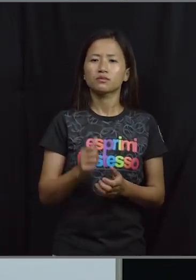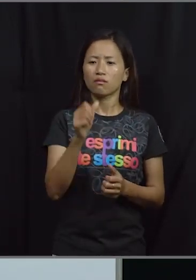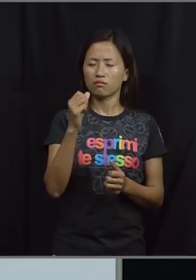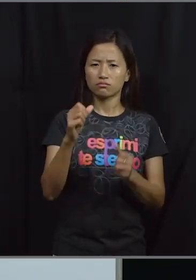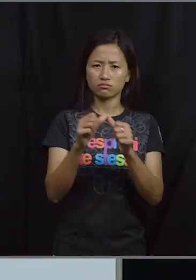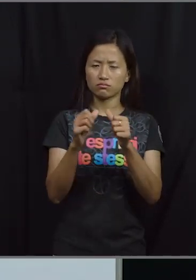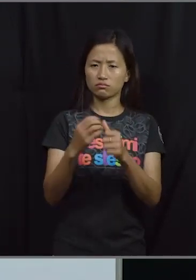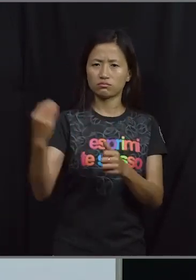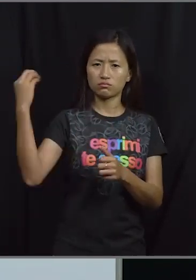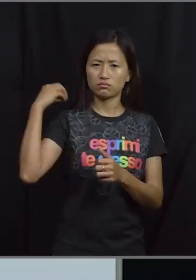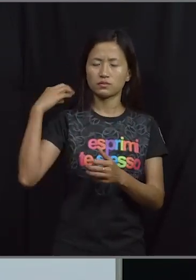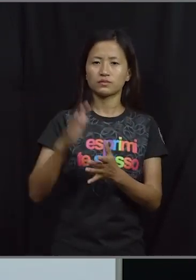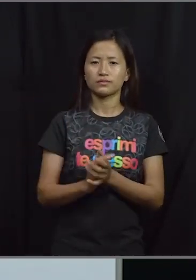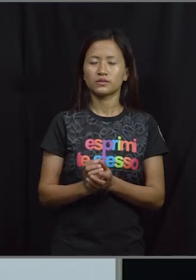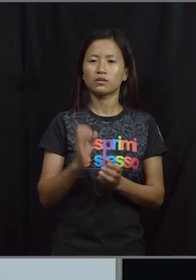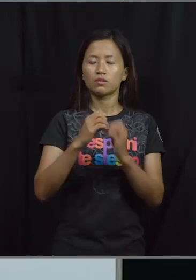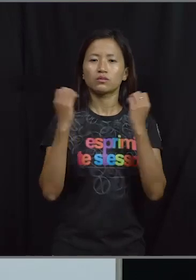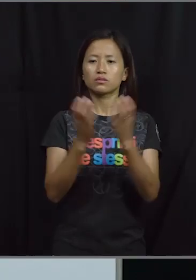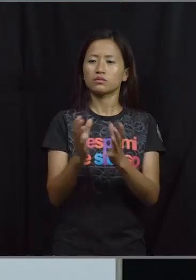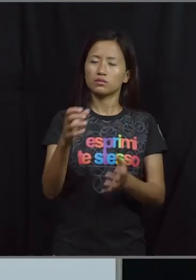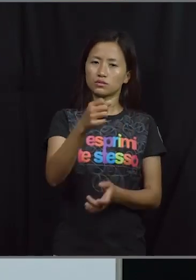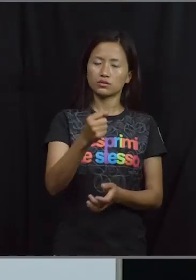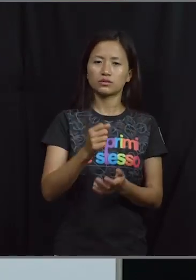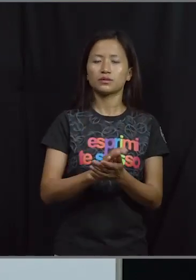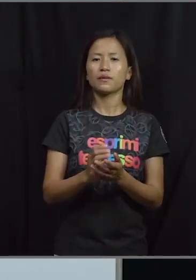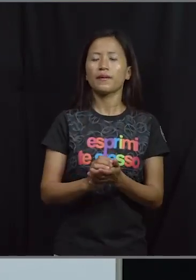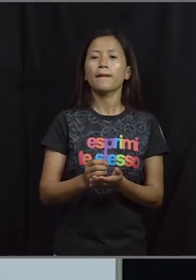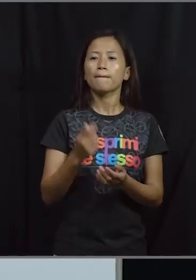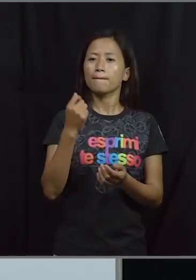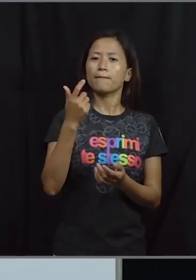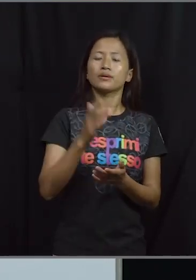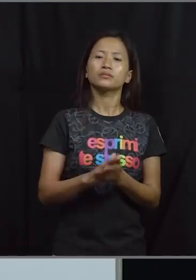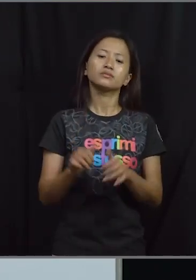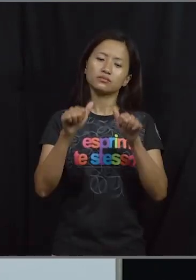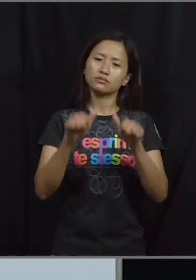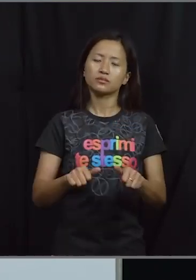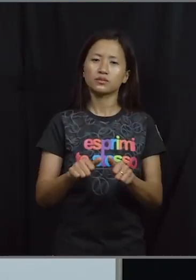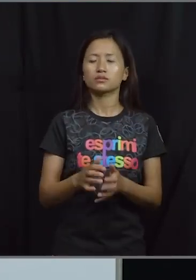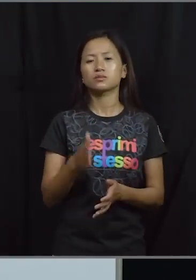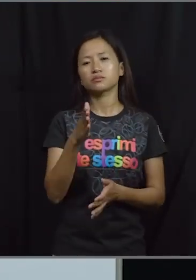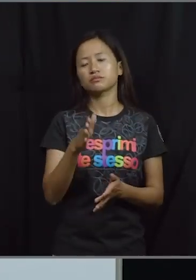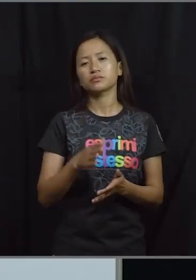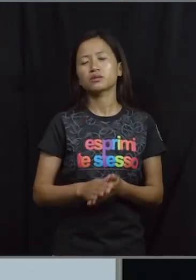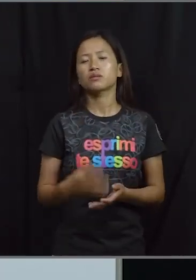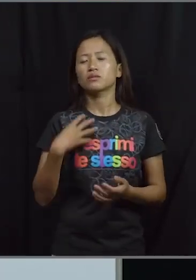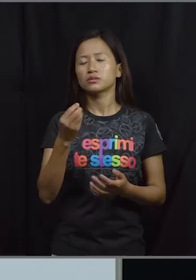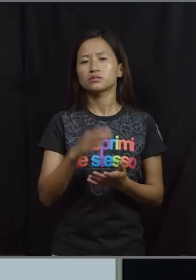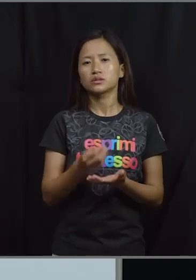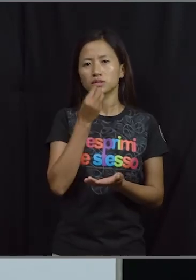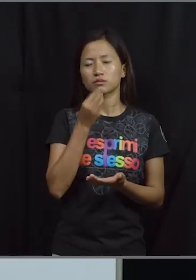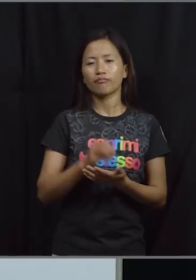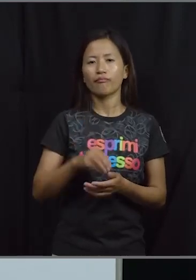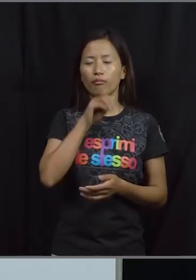authorities, there are organizations which are trying to control the price, but we are still not able to do that. We want to eat pork, and